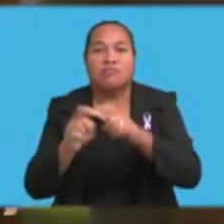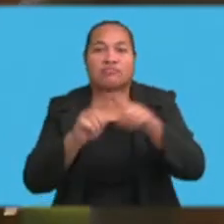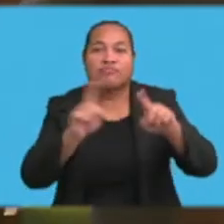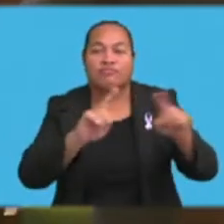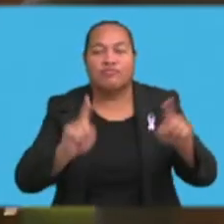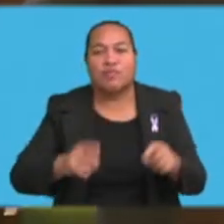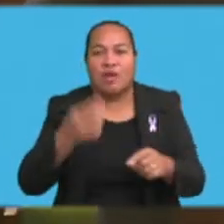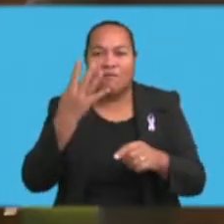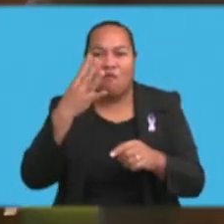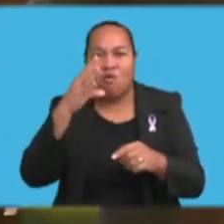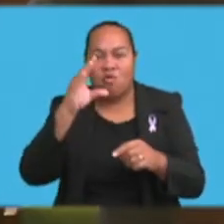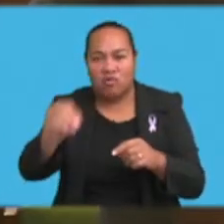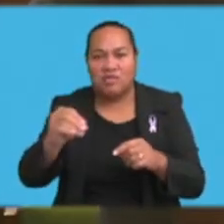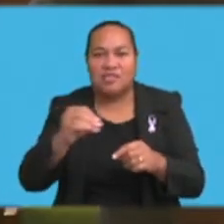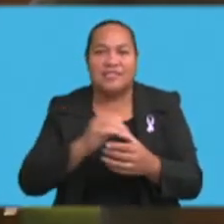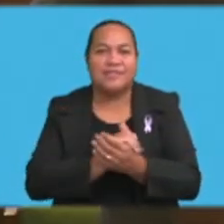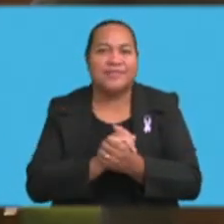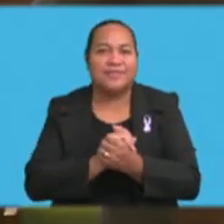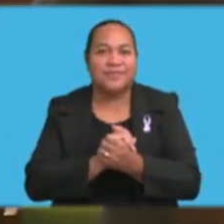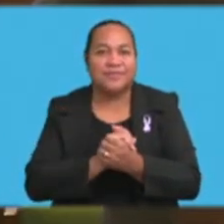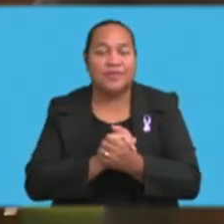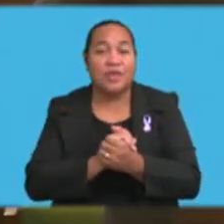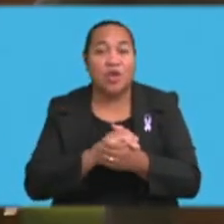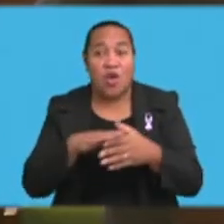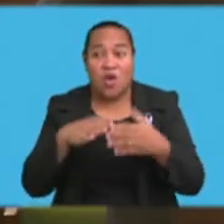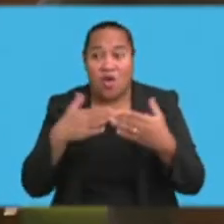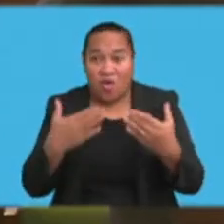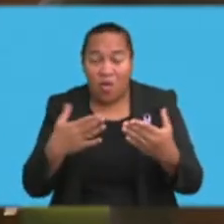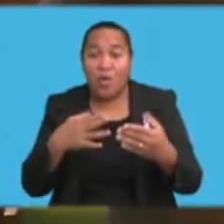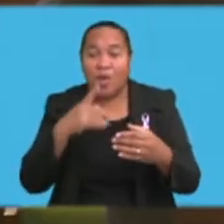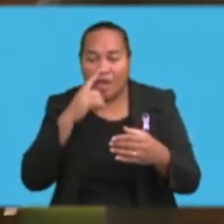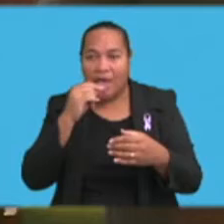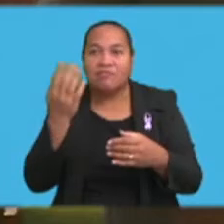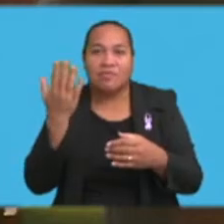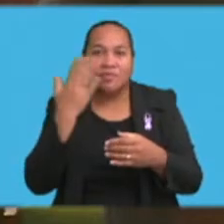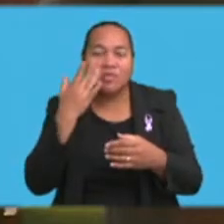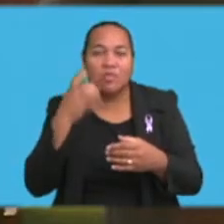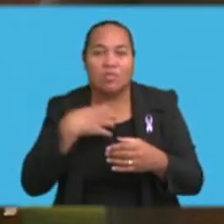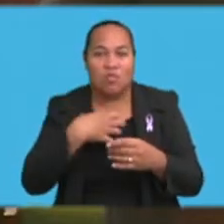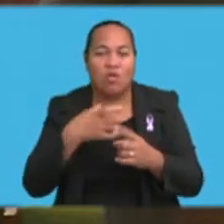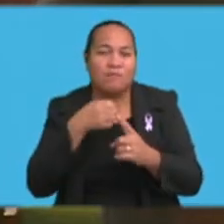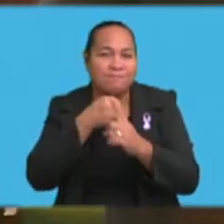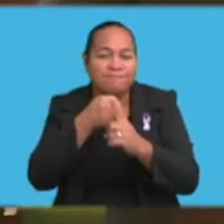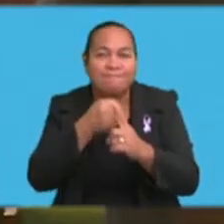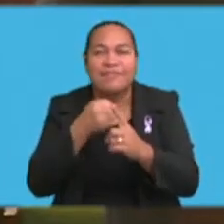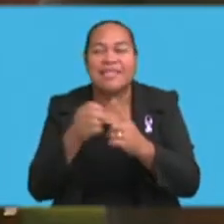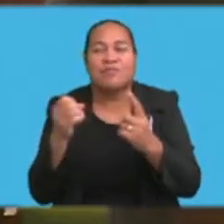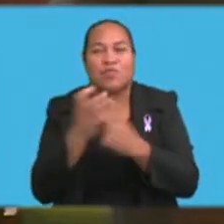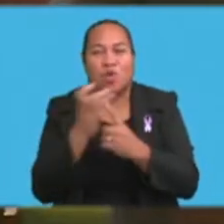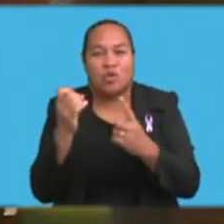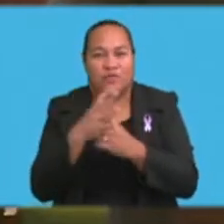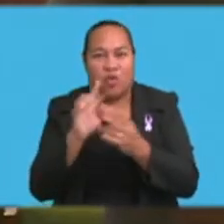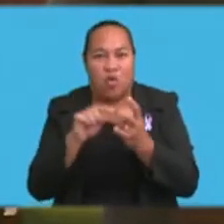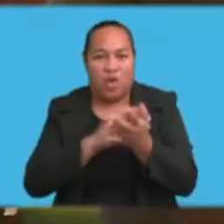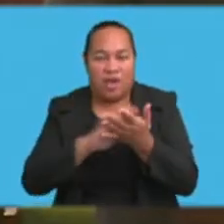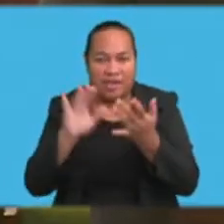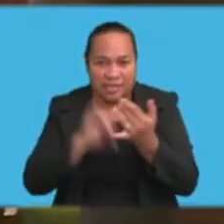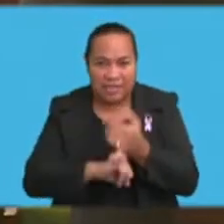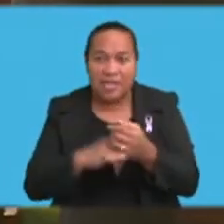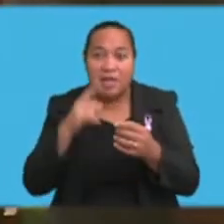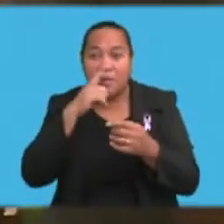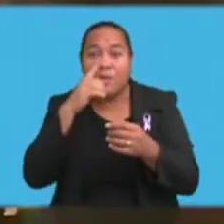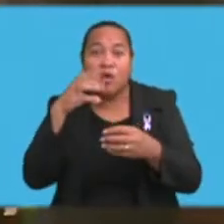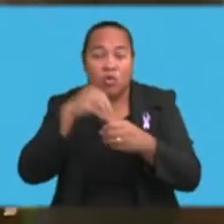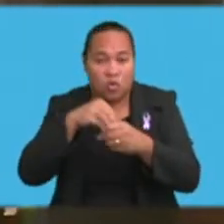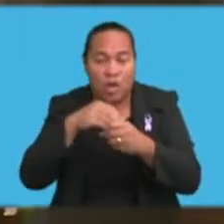trainers. And this will in turn allow us to raise awareness of the importance of OHS and also the competence of those that are